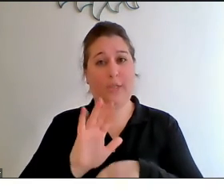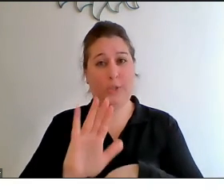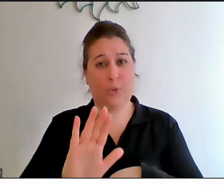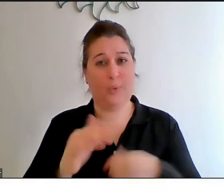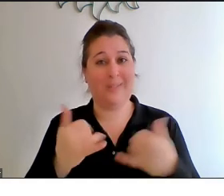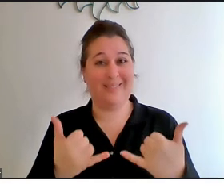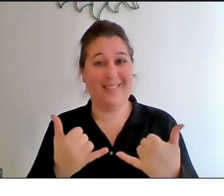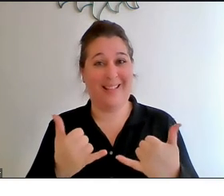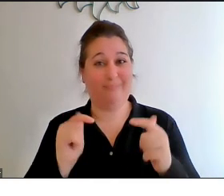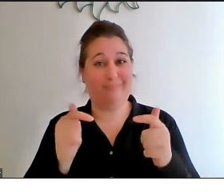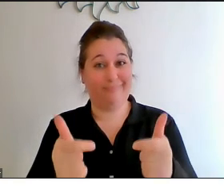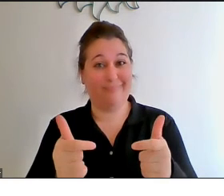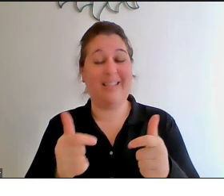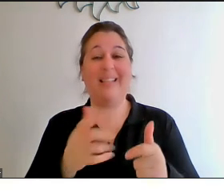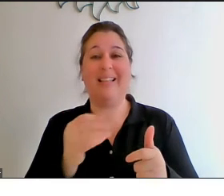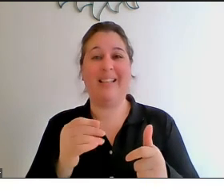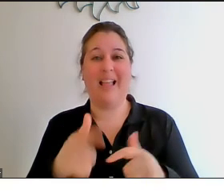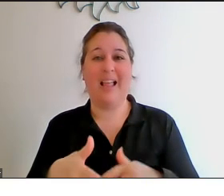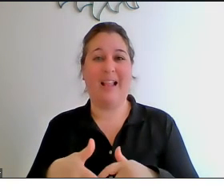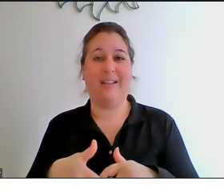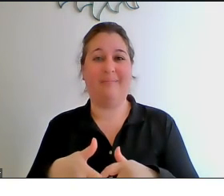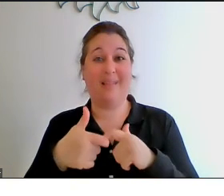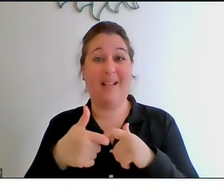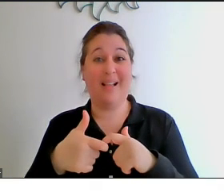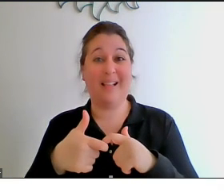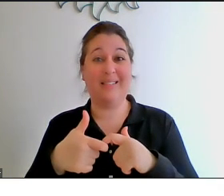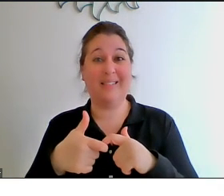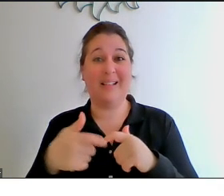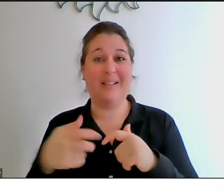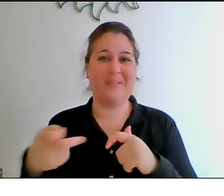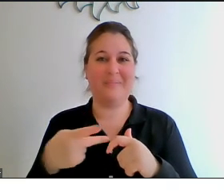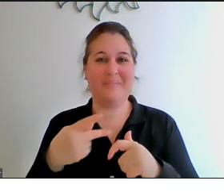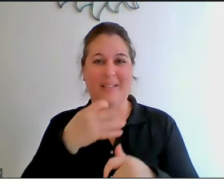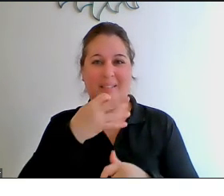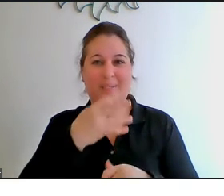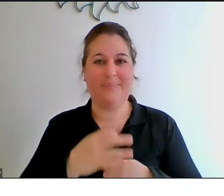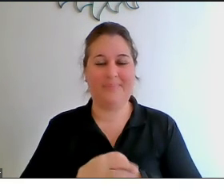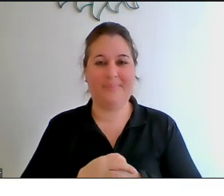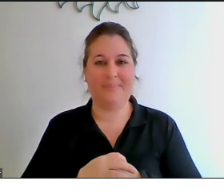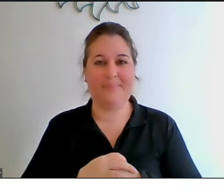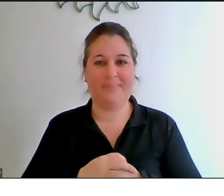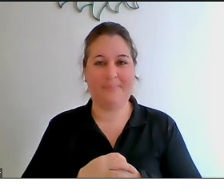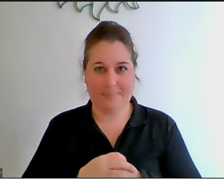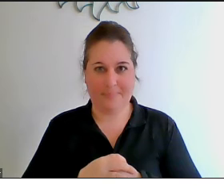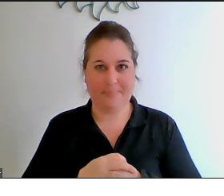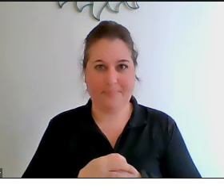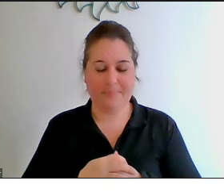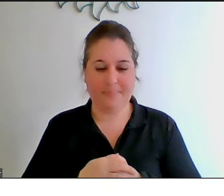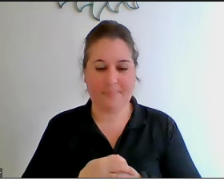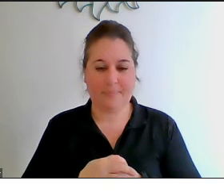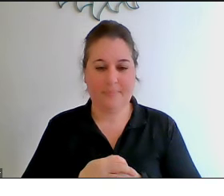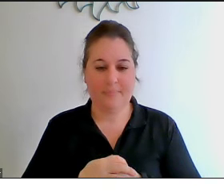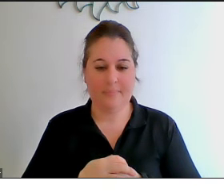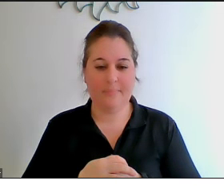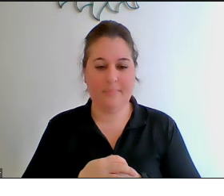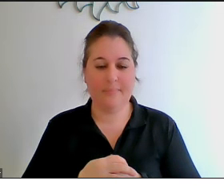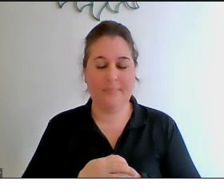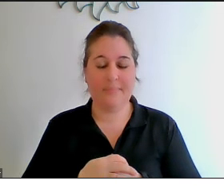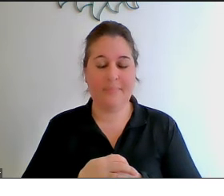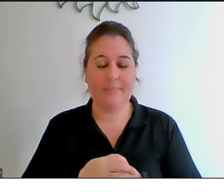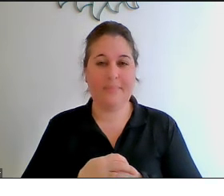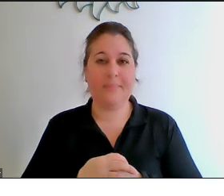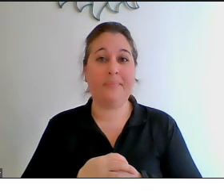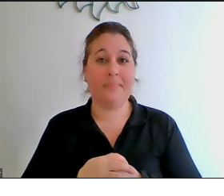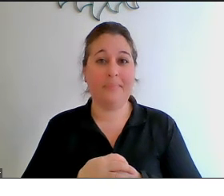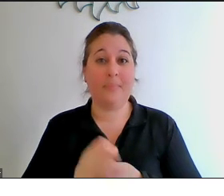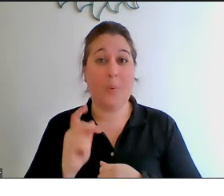Go ahead and press pause. All right, let's check out this one. That's 5